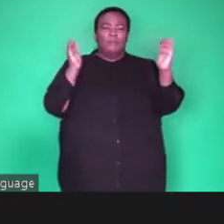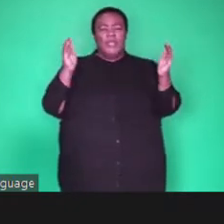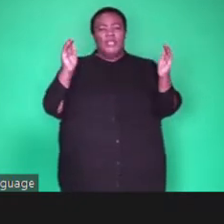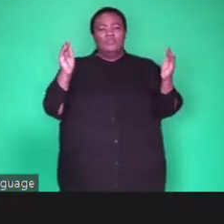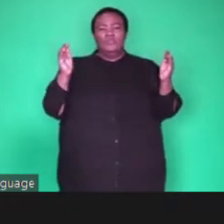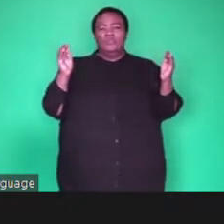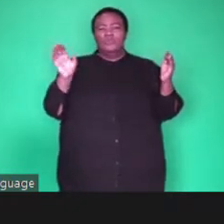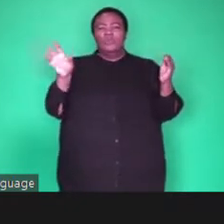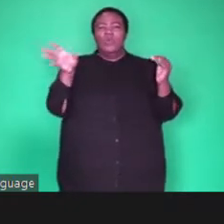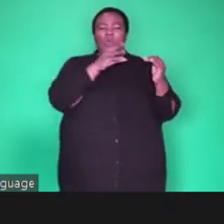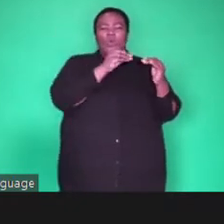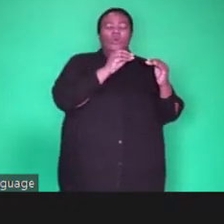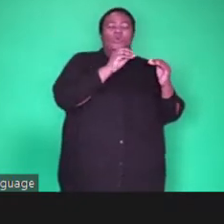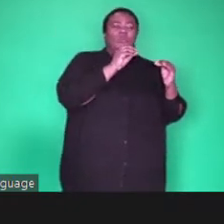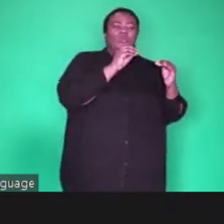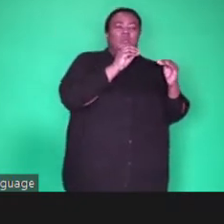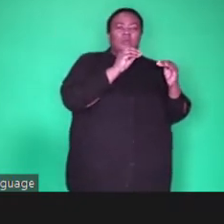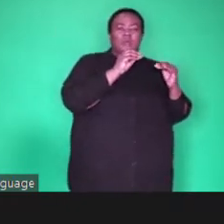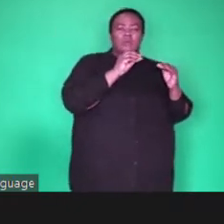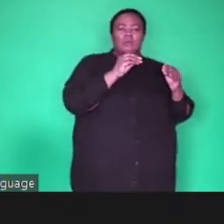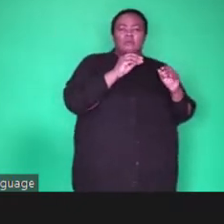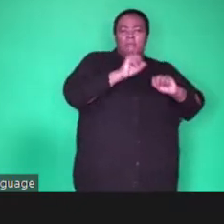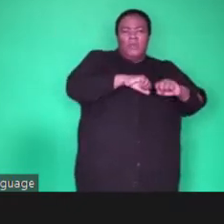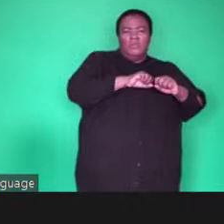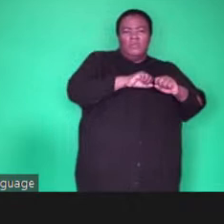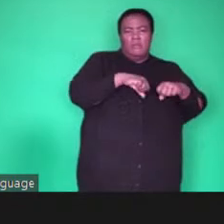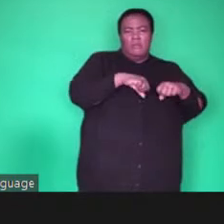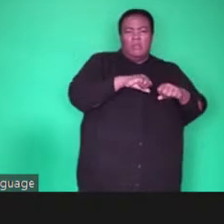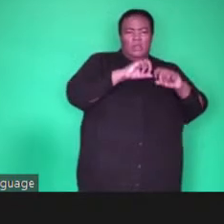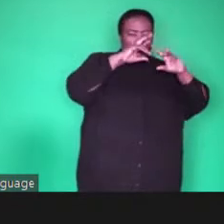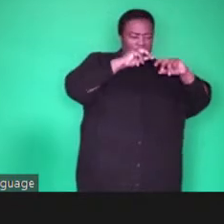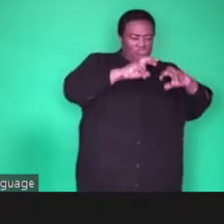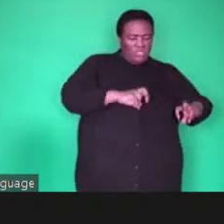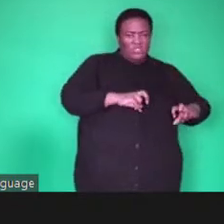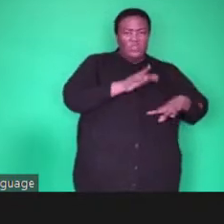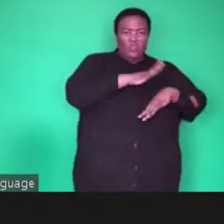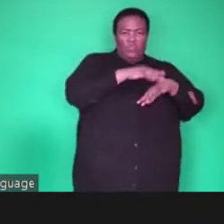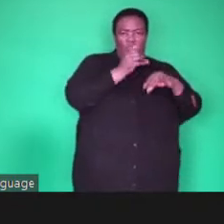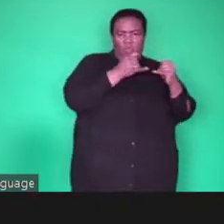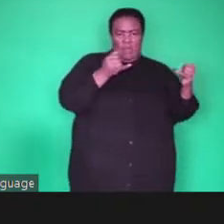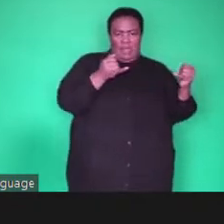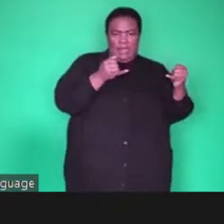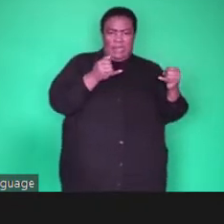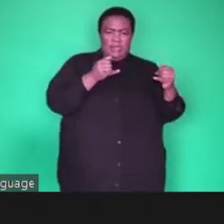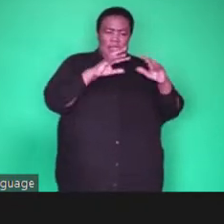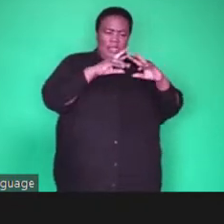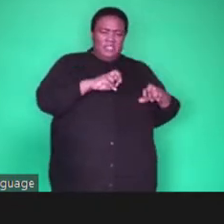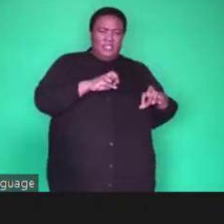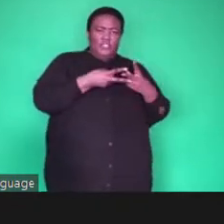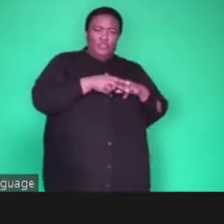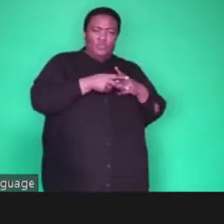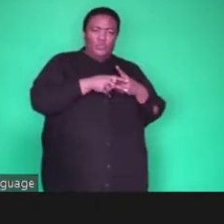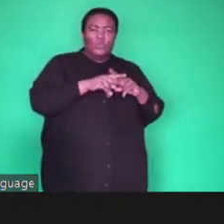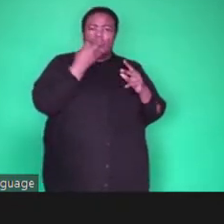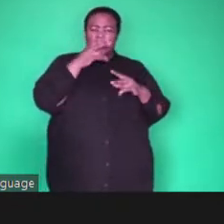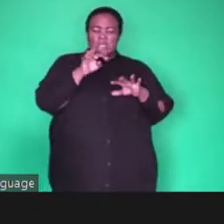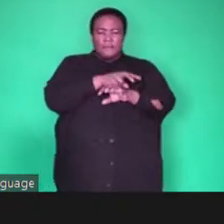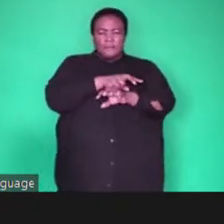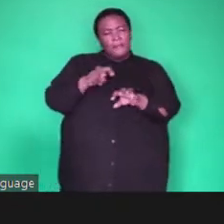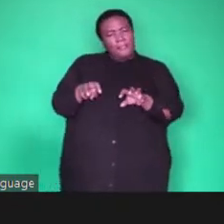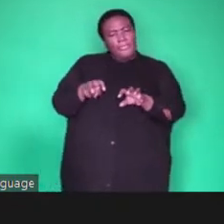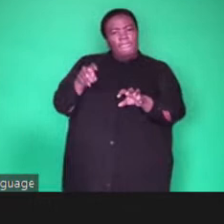possible searches that one can make on this online search tool. And so we've looked at the migration-related